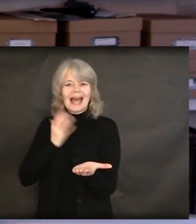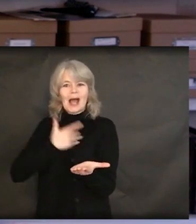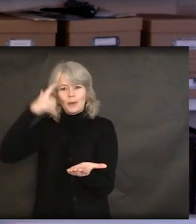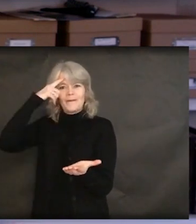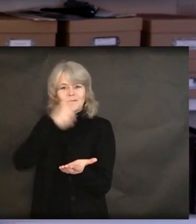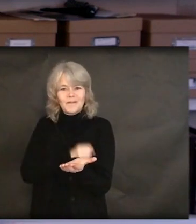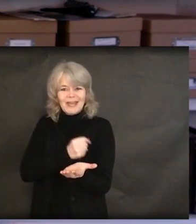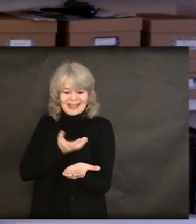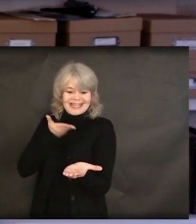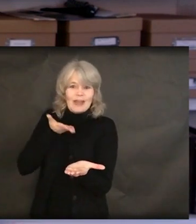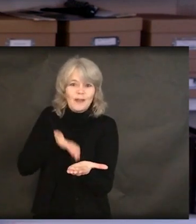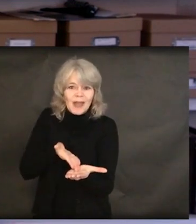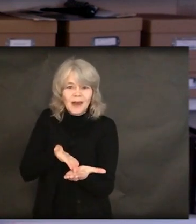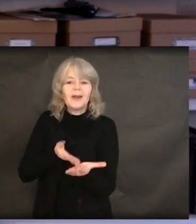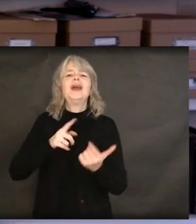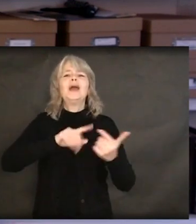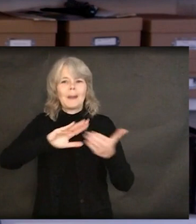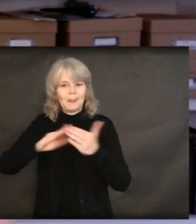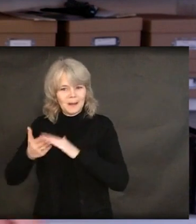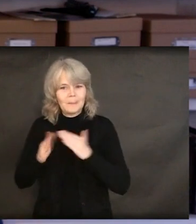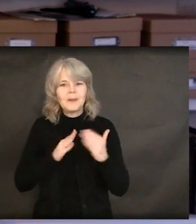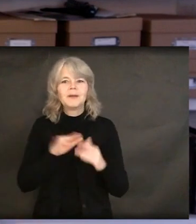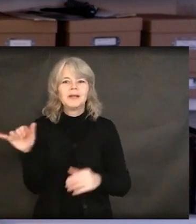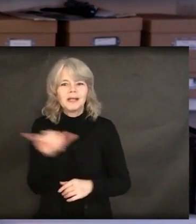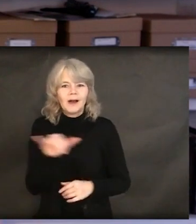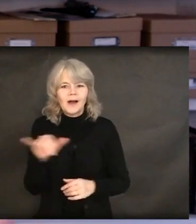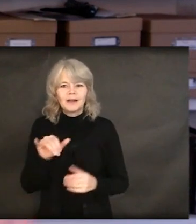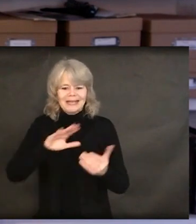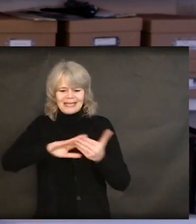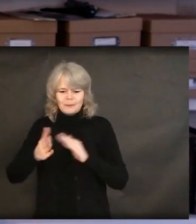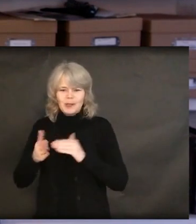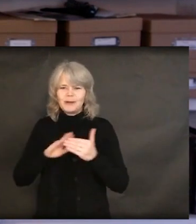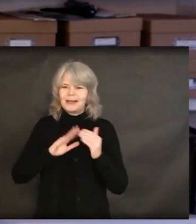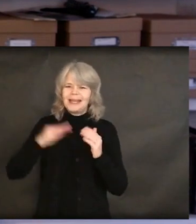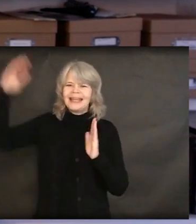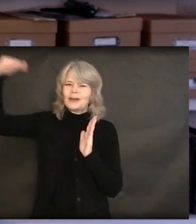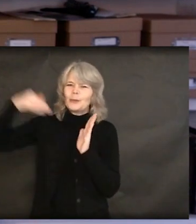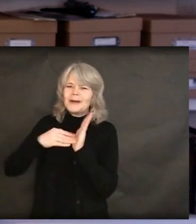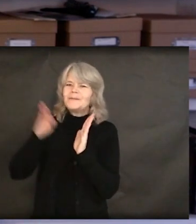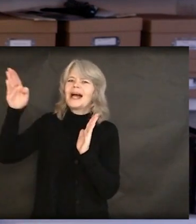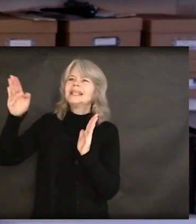our faith too. Community can be a reflection of God's generous grace,